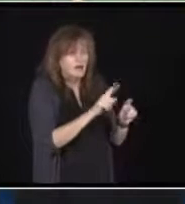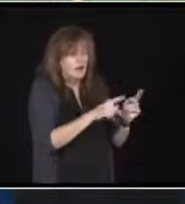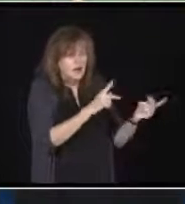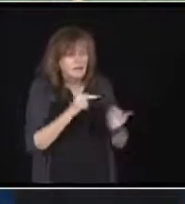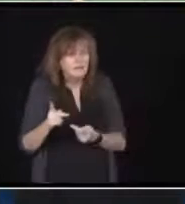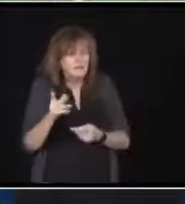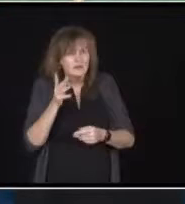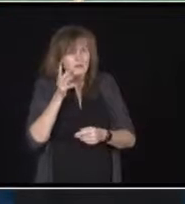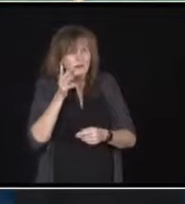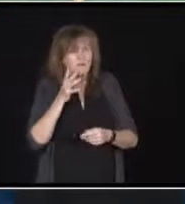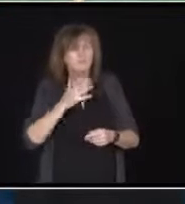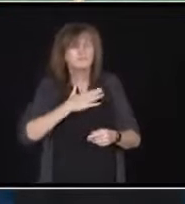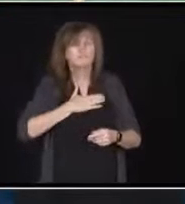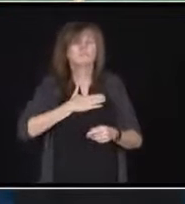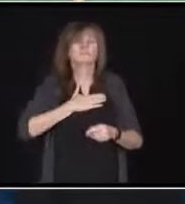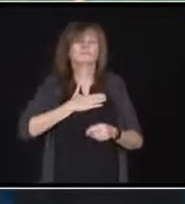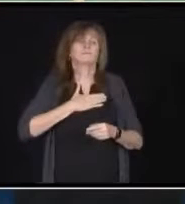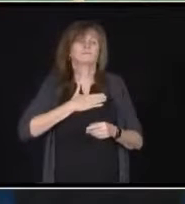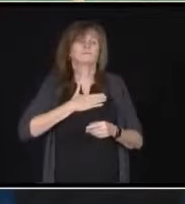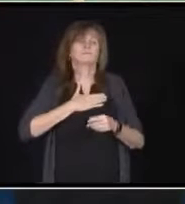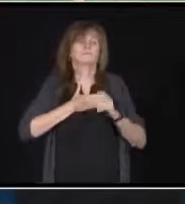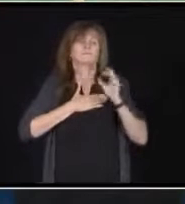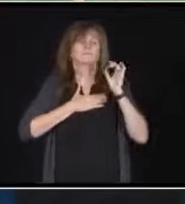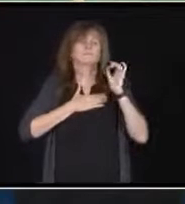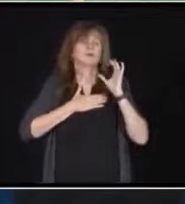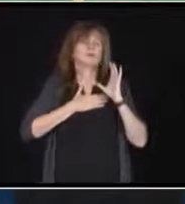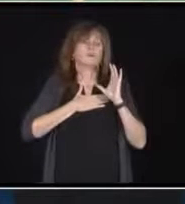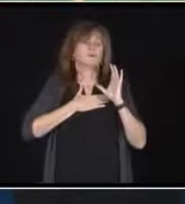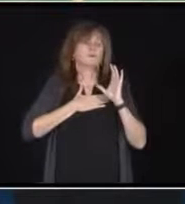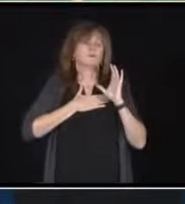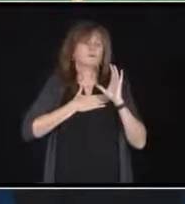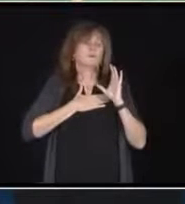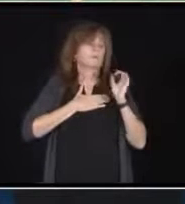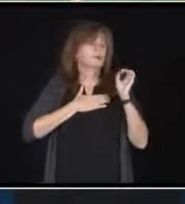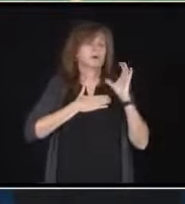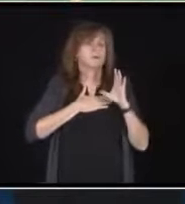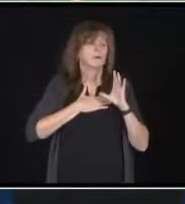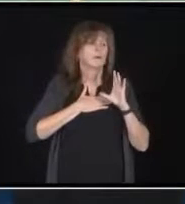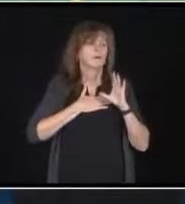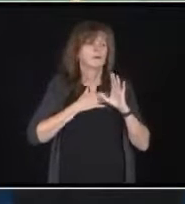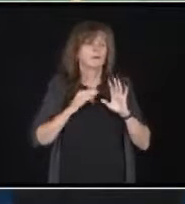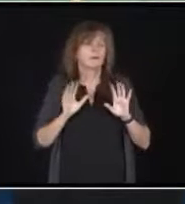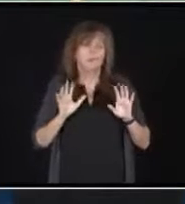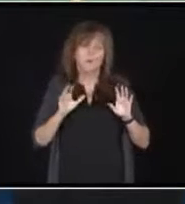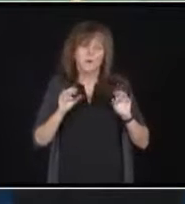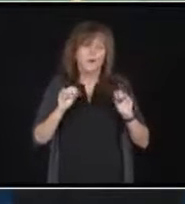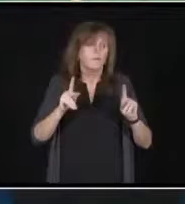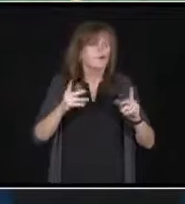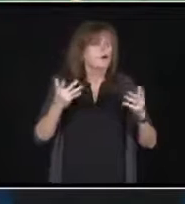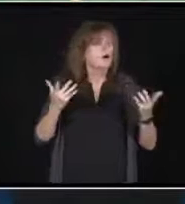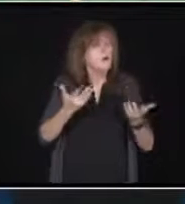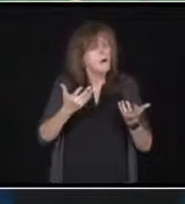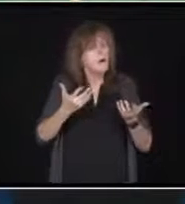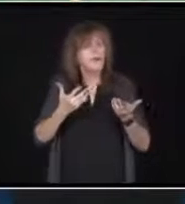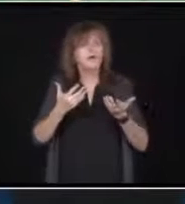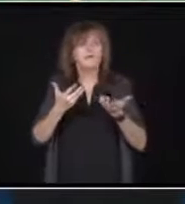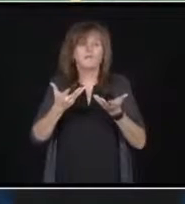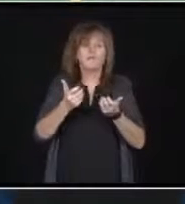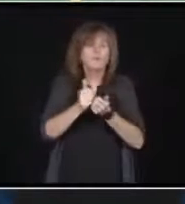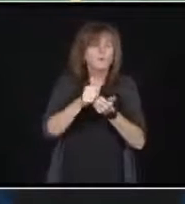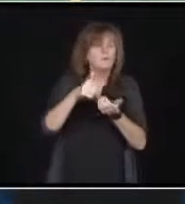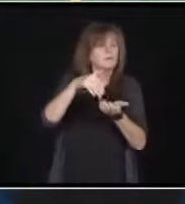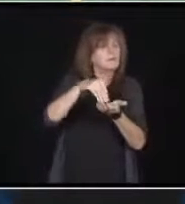And as I have an opportunity to talk to the table on that, probably Dr. Yaffe would probably be